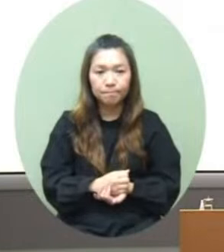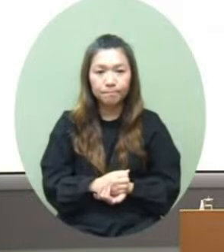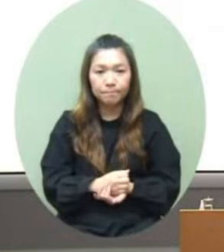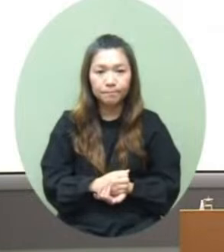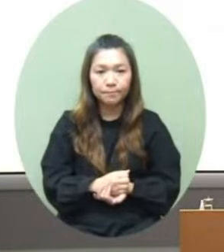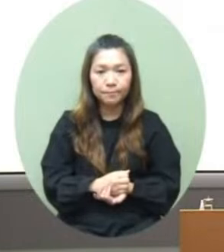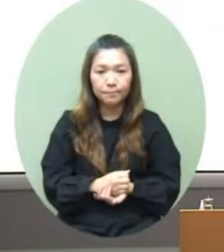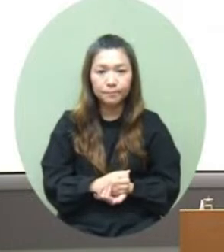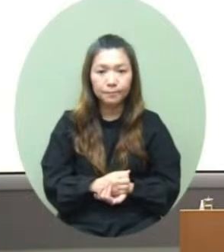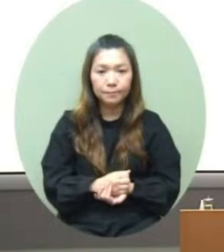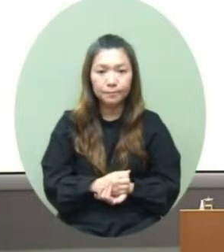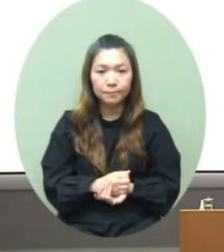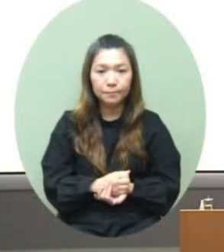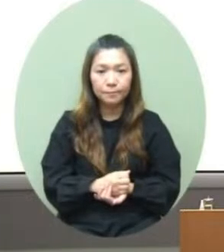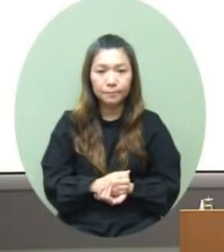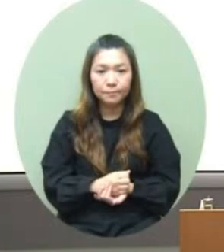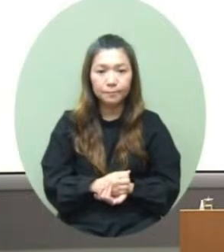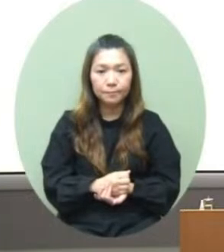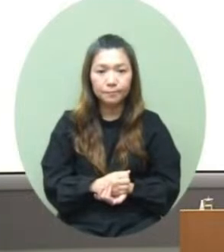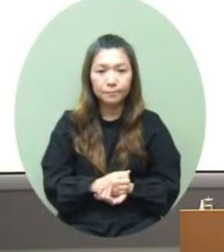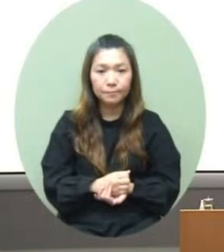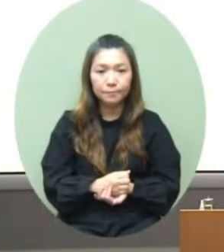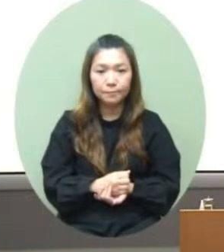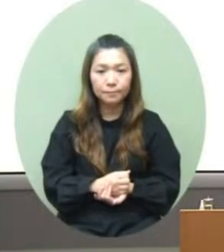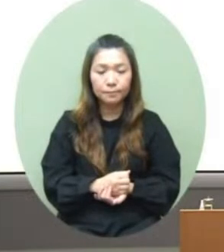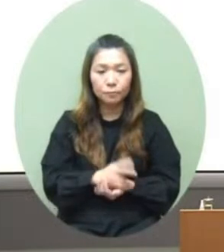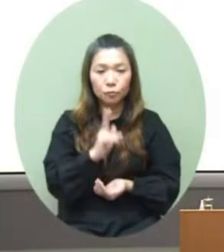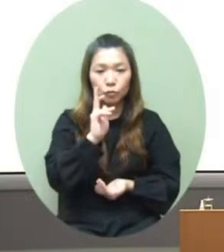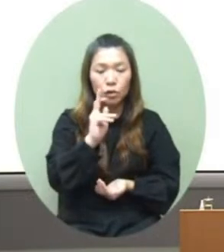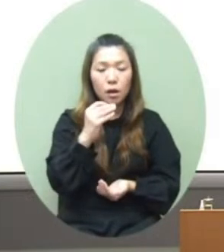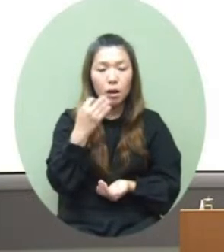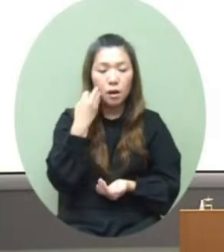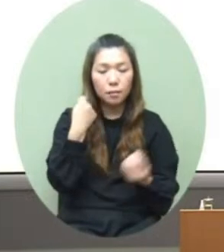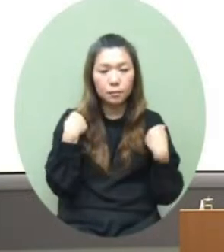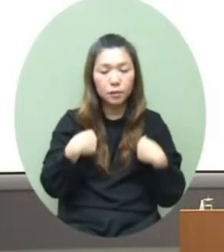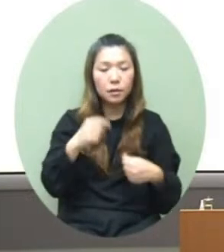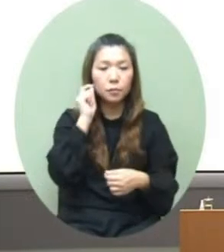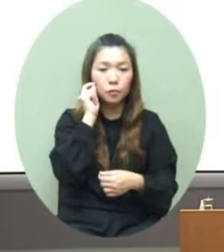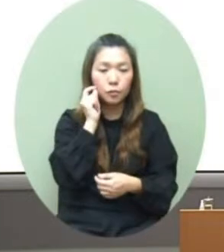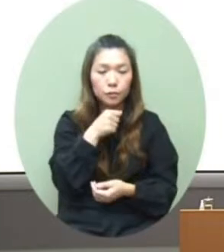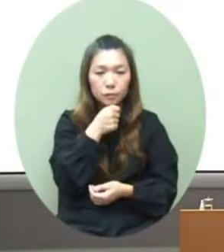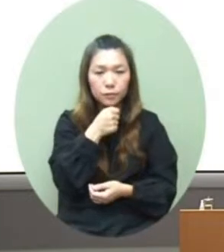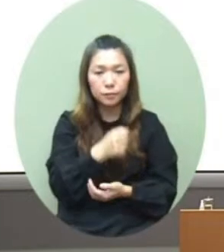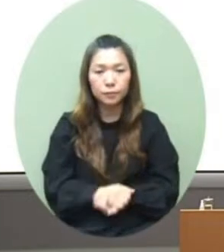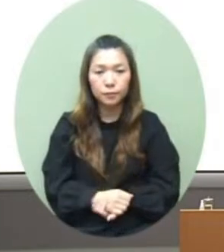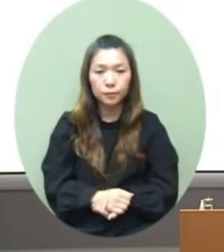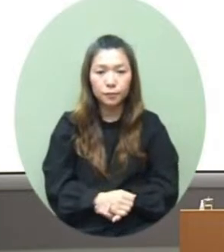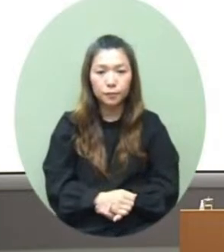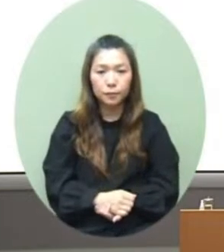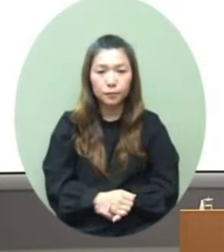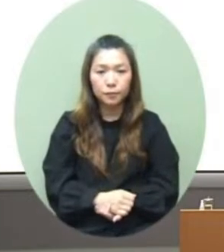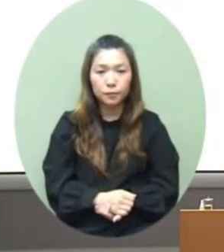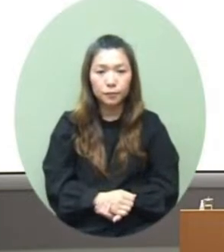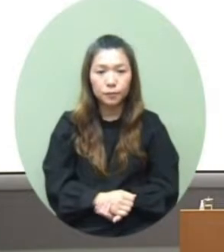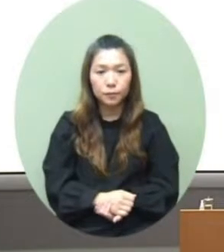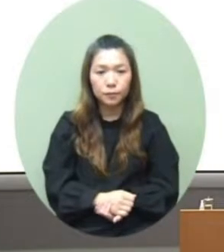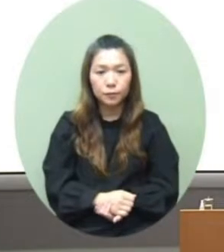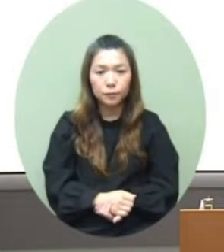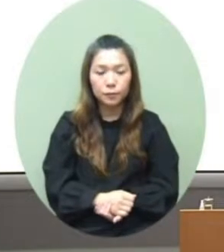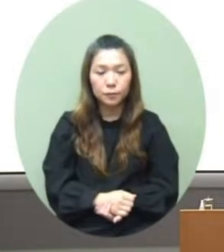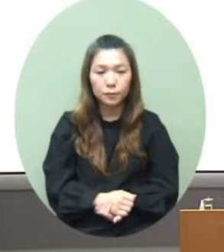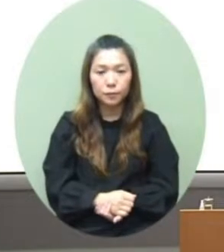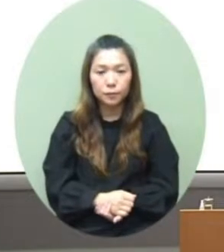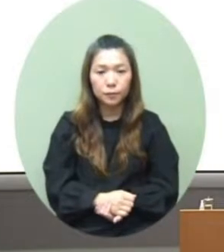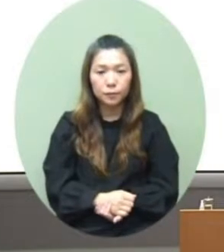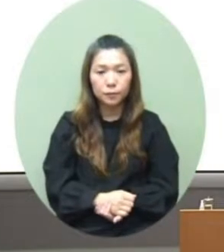pages. Next question, last row in the middle, this lady in blue, the one next